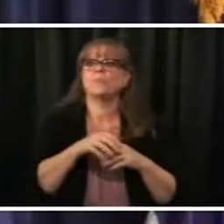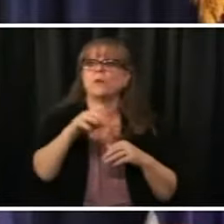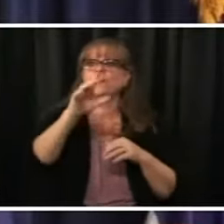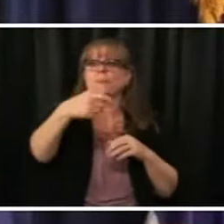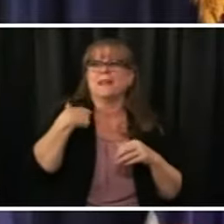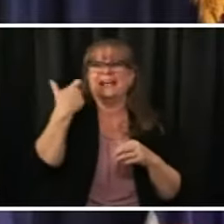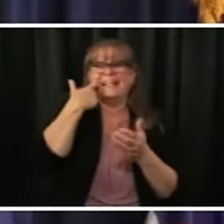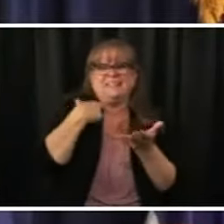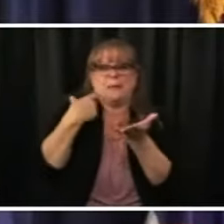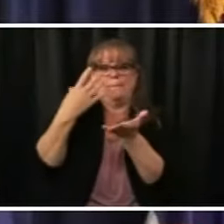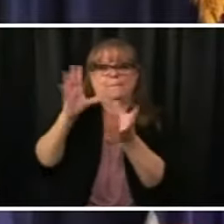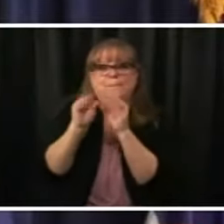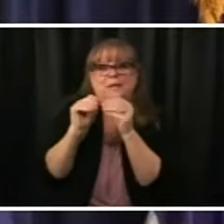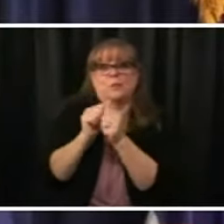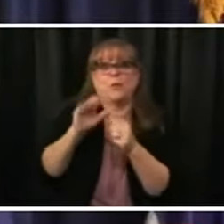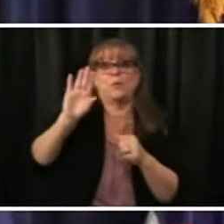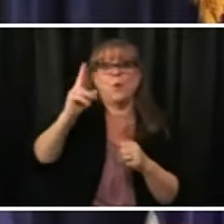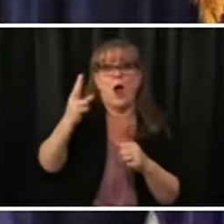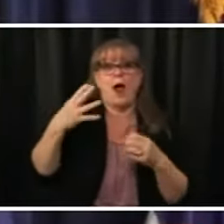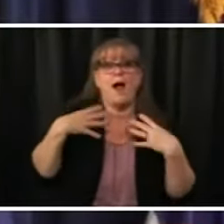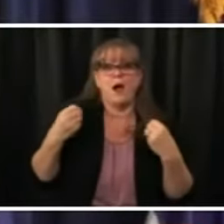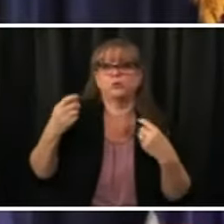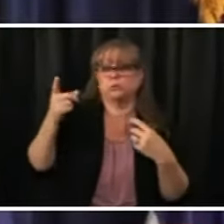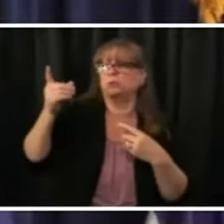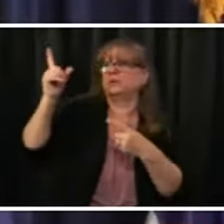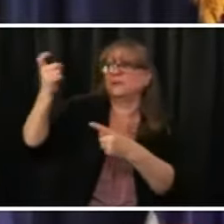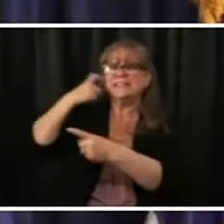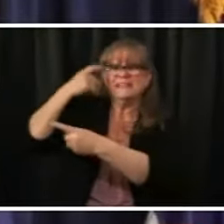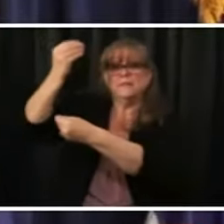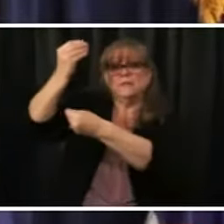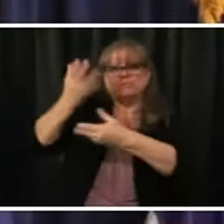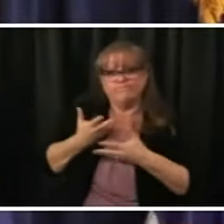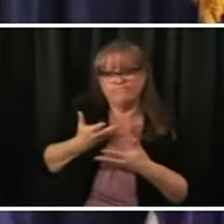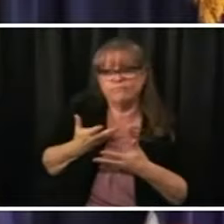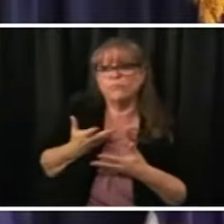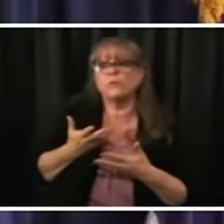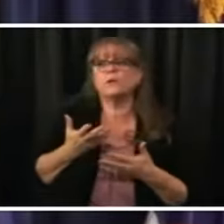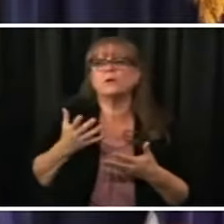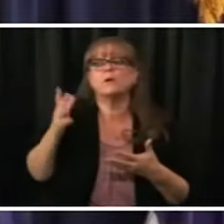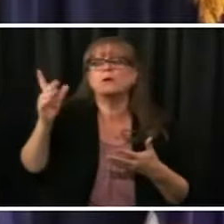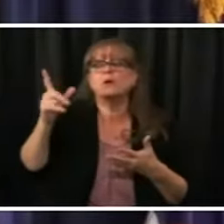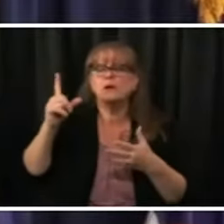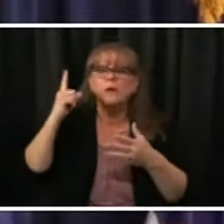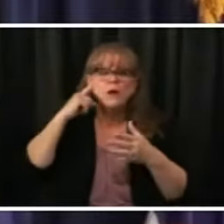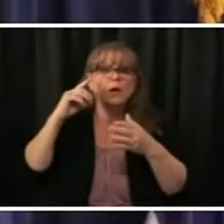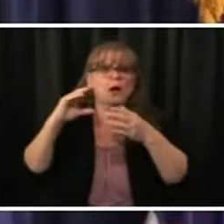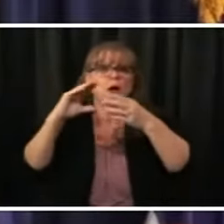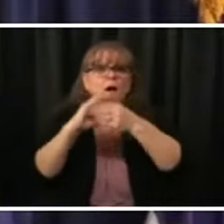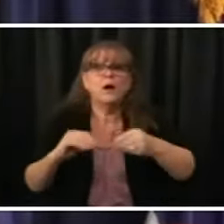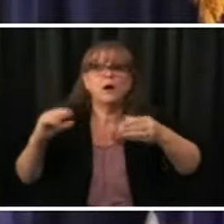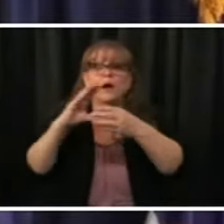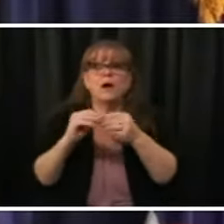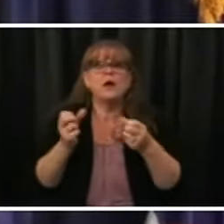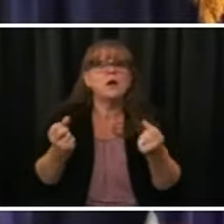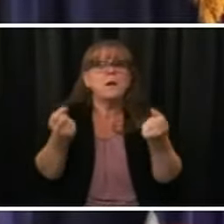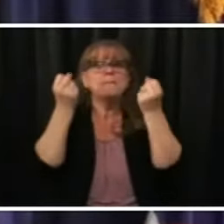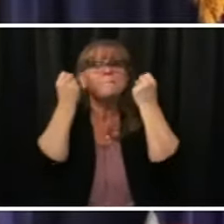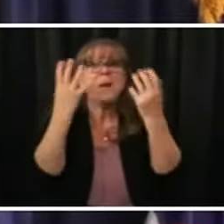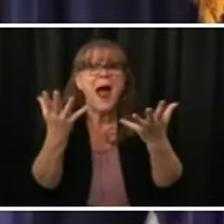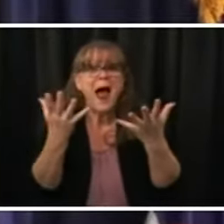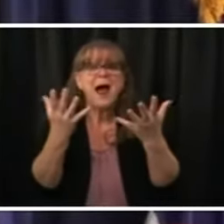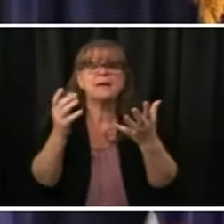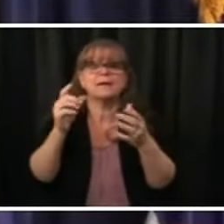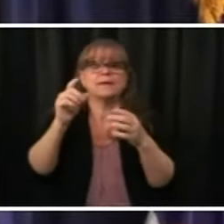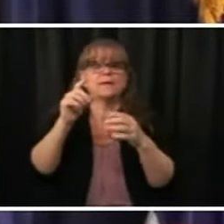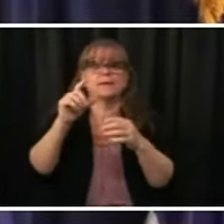update, and two main takeaways from that. One is they are increasing our vaccine supply in Colorado by 9,000 a week starting